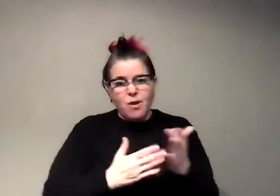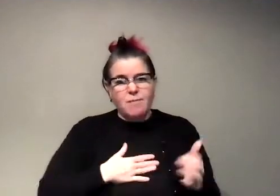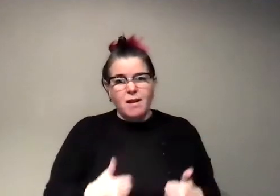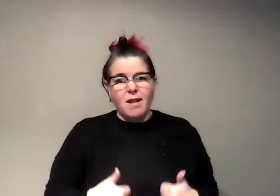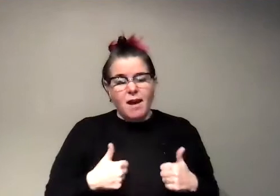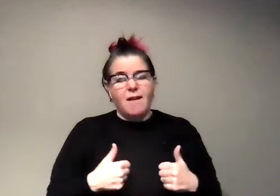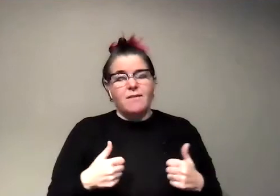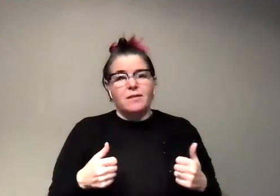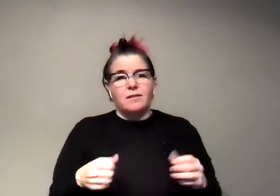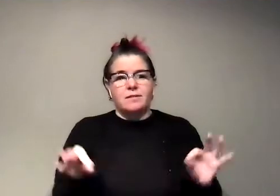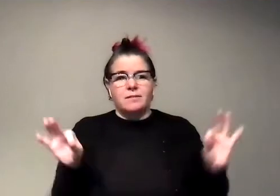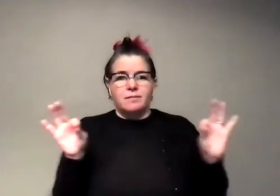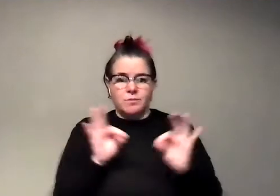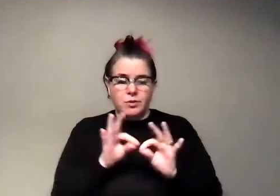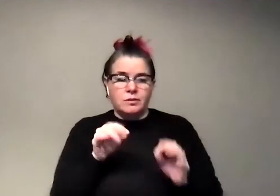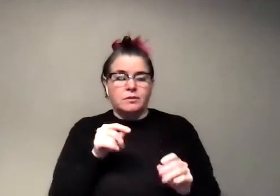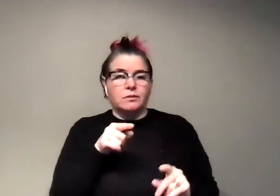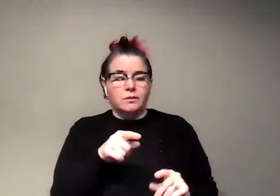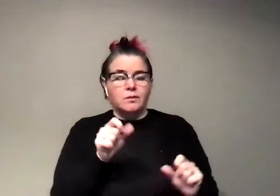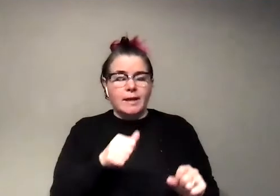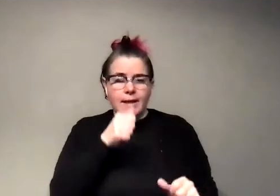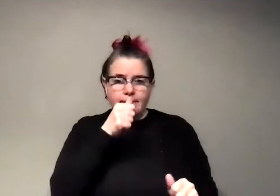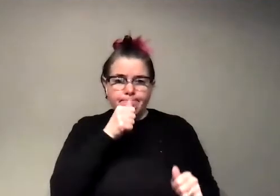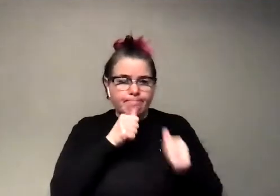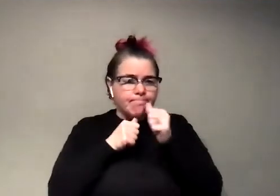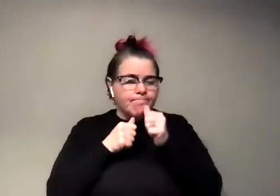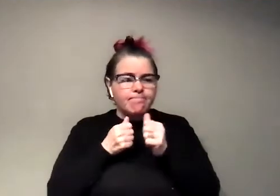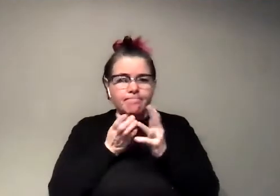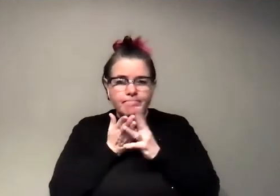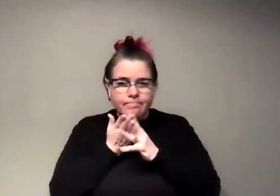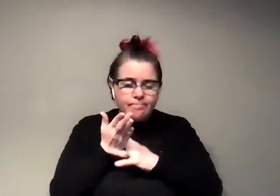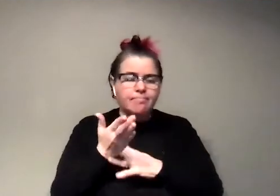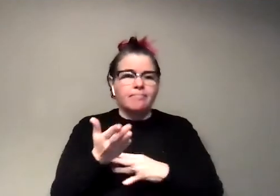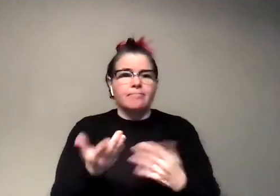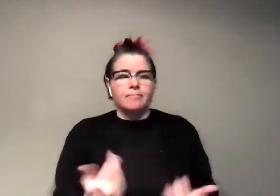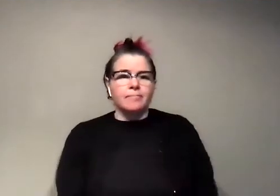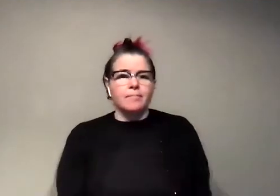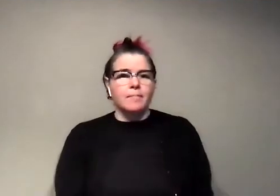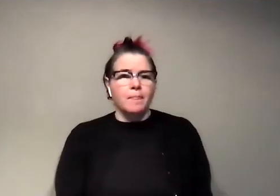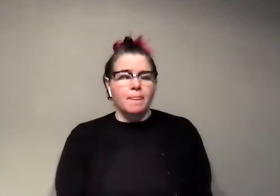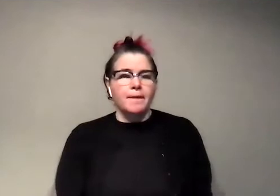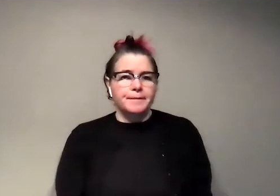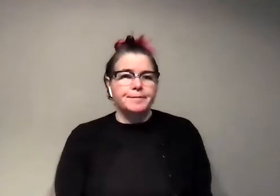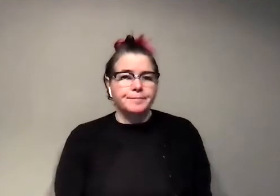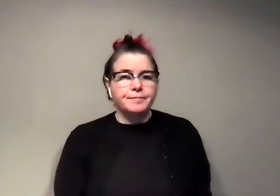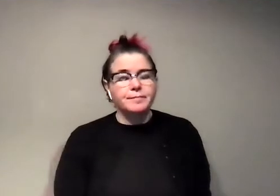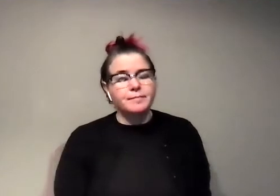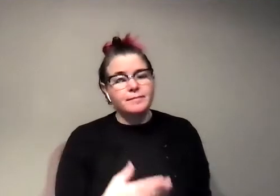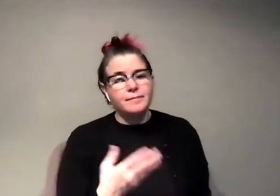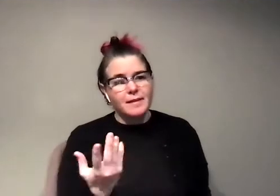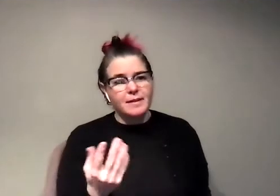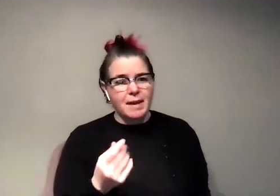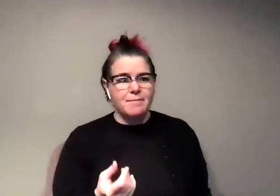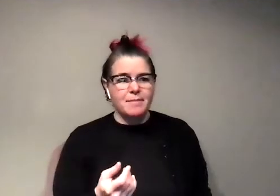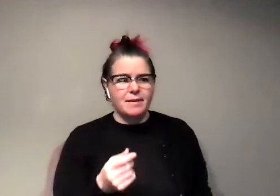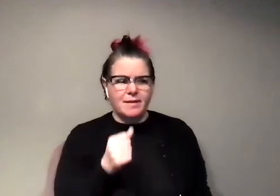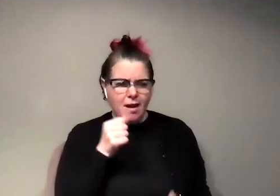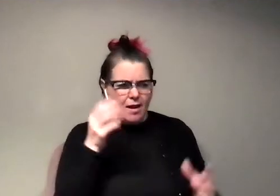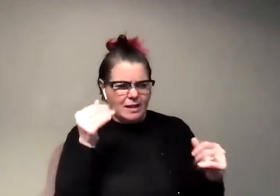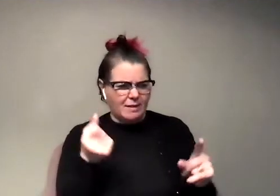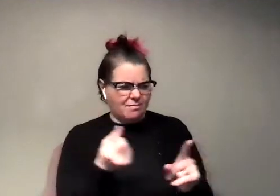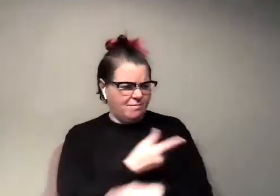sure that you can persevere through through like things that might not go the way that you